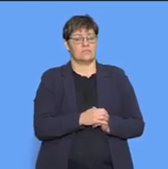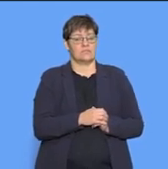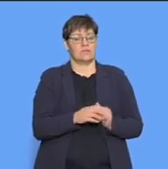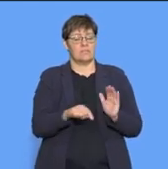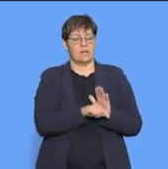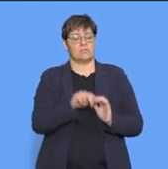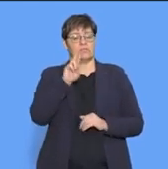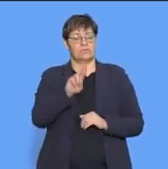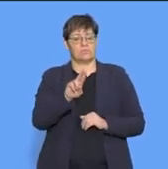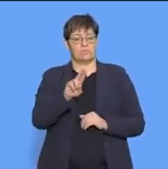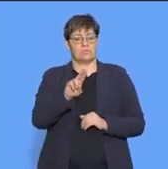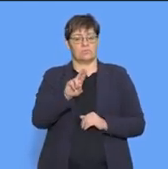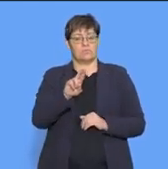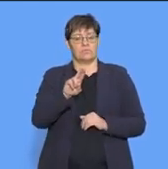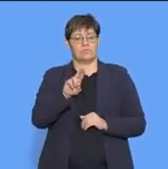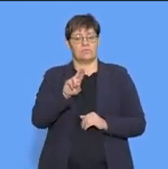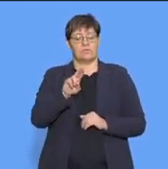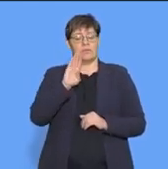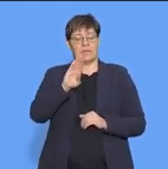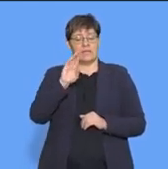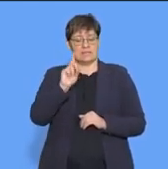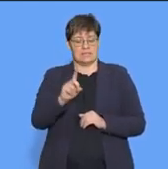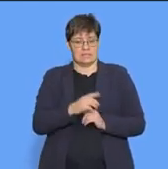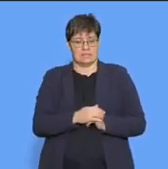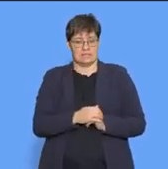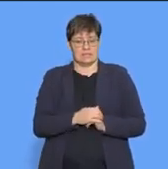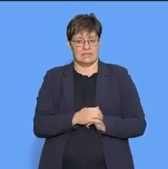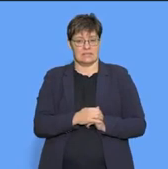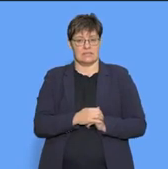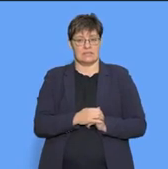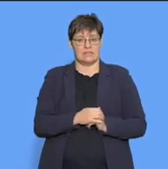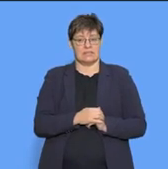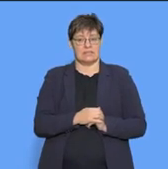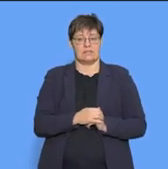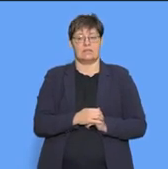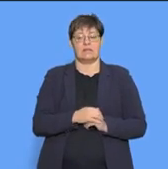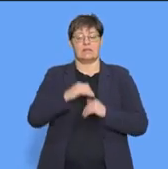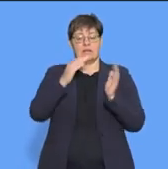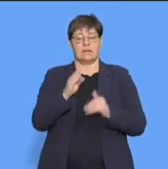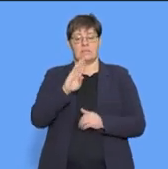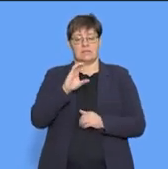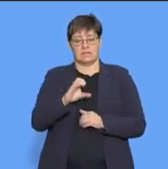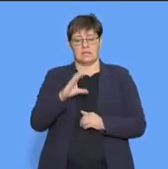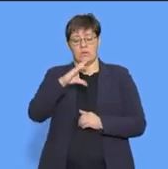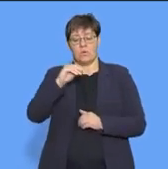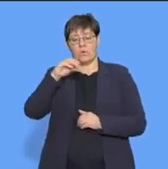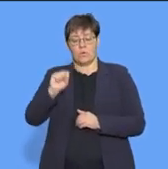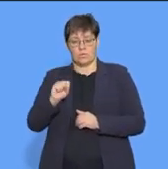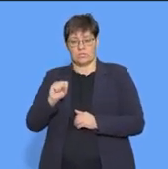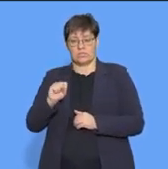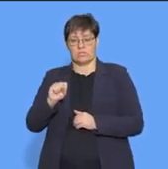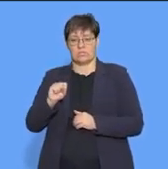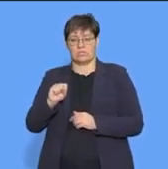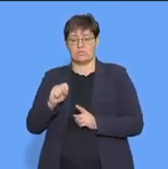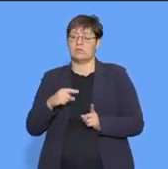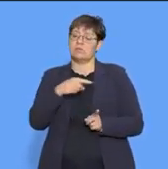BC squared minus 2 BD times BC and cos of the